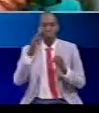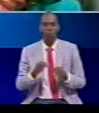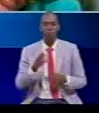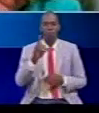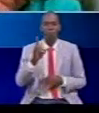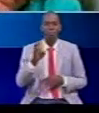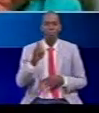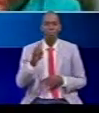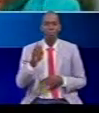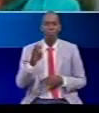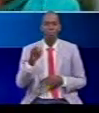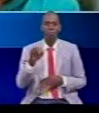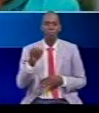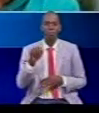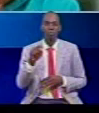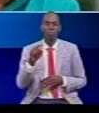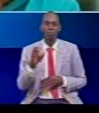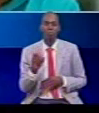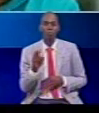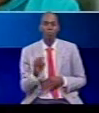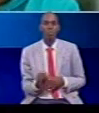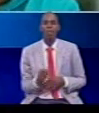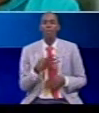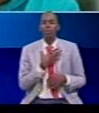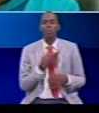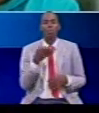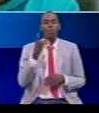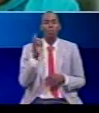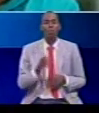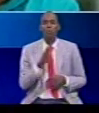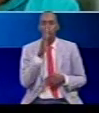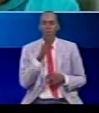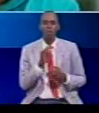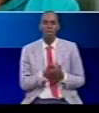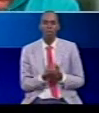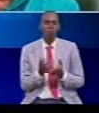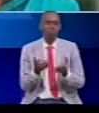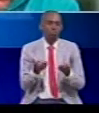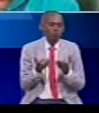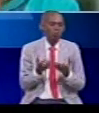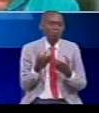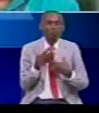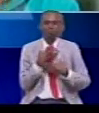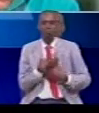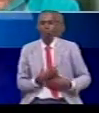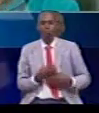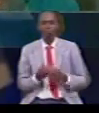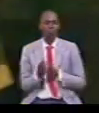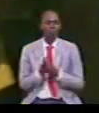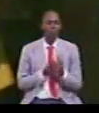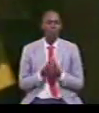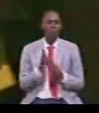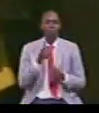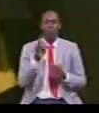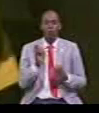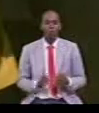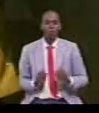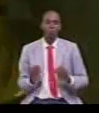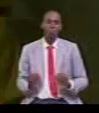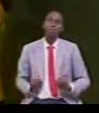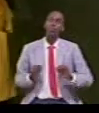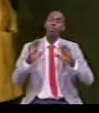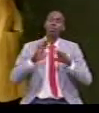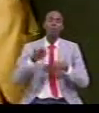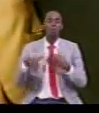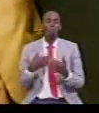a desperation. I want him at all costs. Your whole heart, your whole mind,